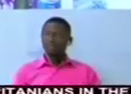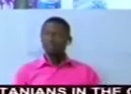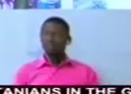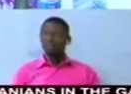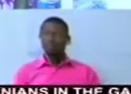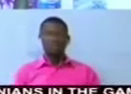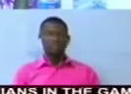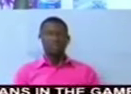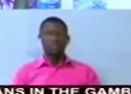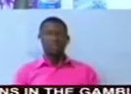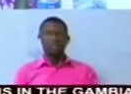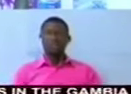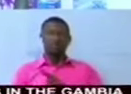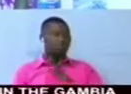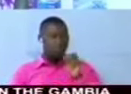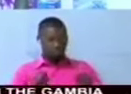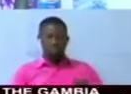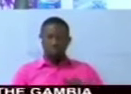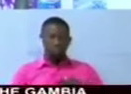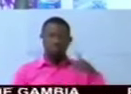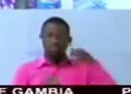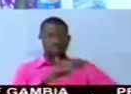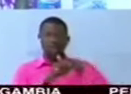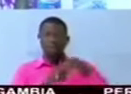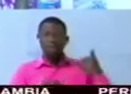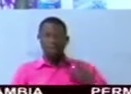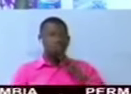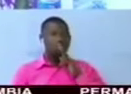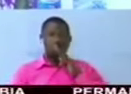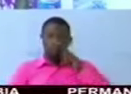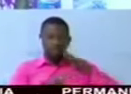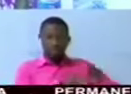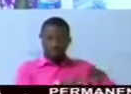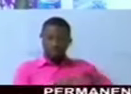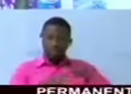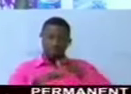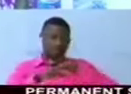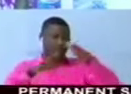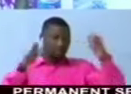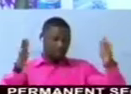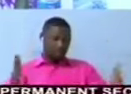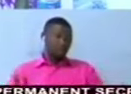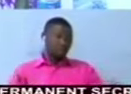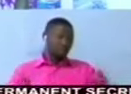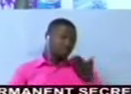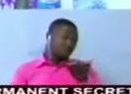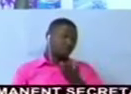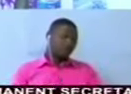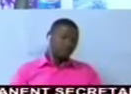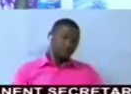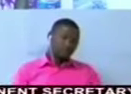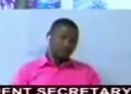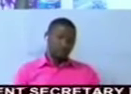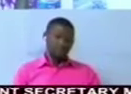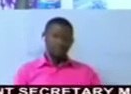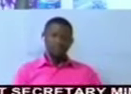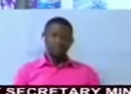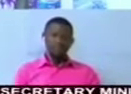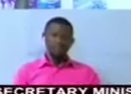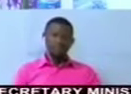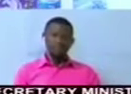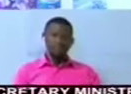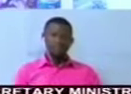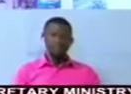among those seated at the table. Bon banga age NIA, bon Lamin Mane, du don mun an bokka ci ñinga xamne ño tok fofu ci table bi.